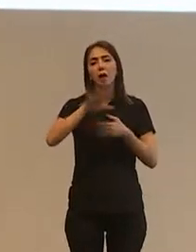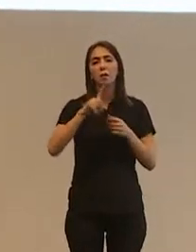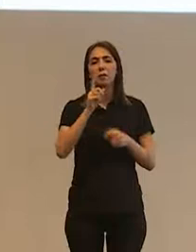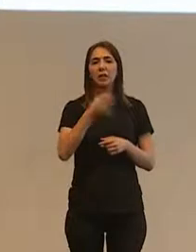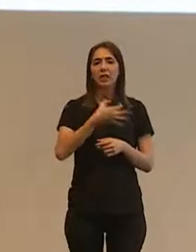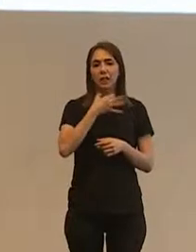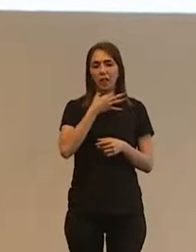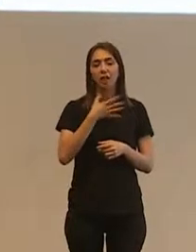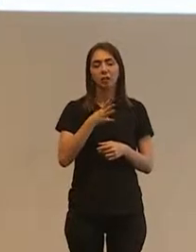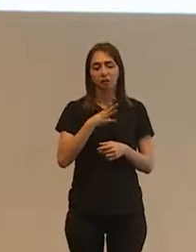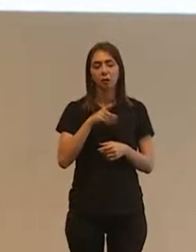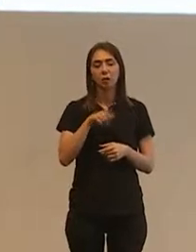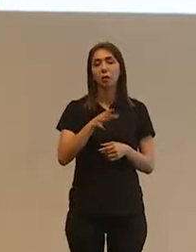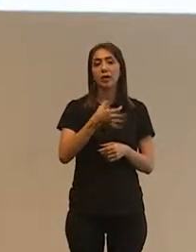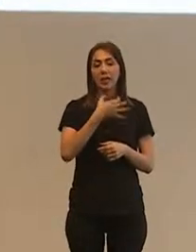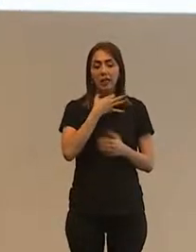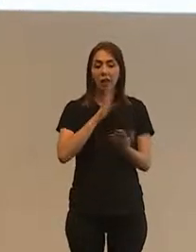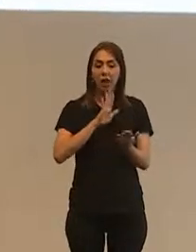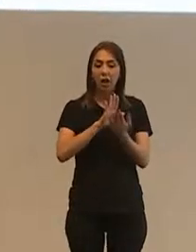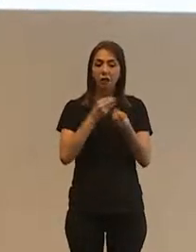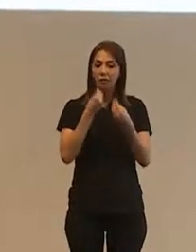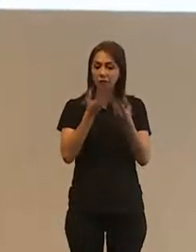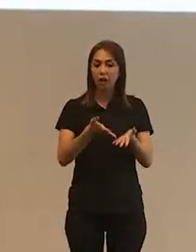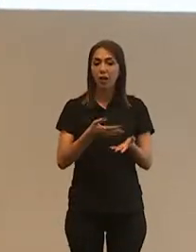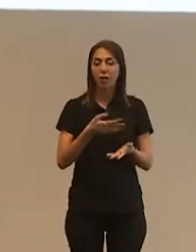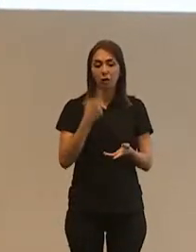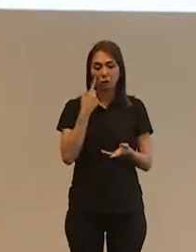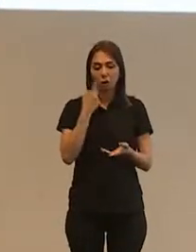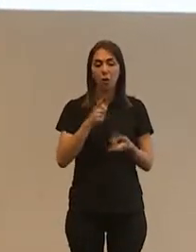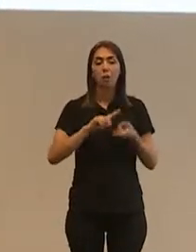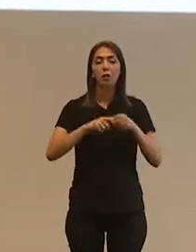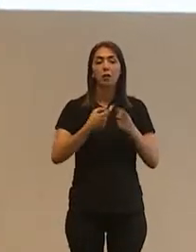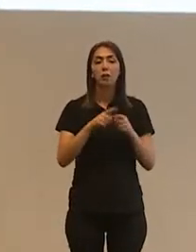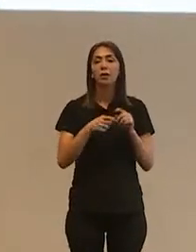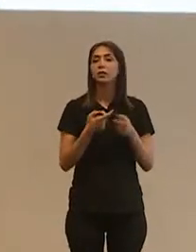and there is a certain need for that